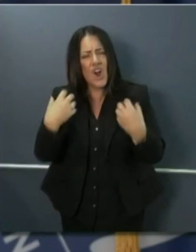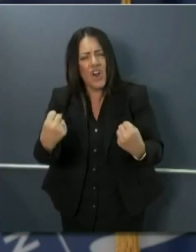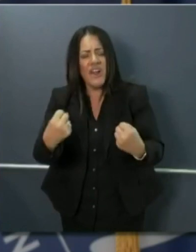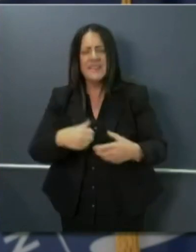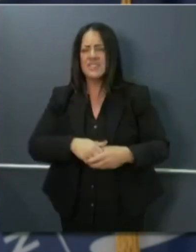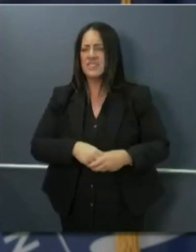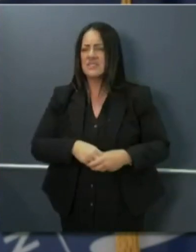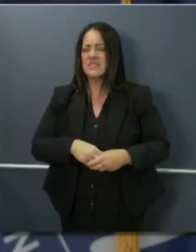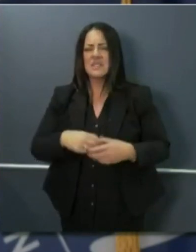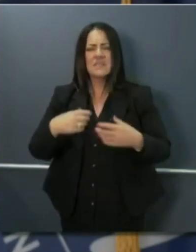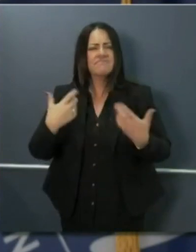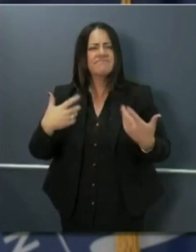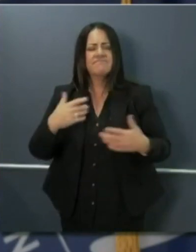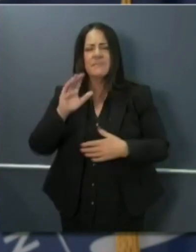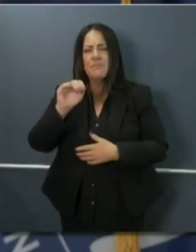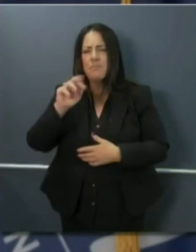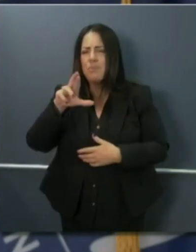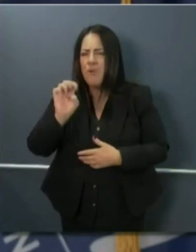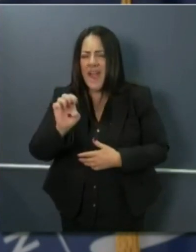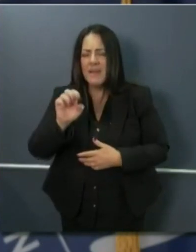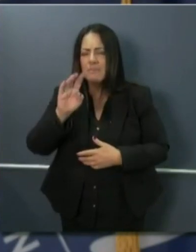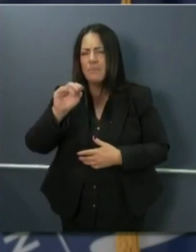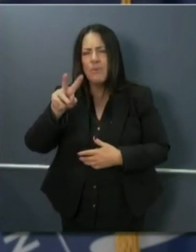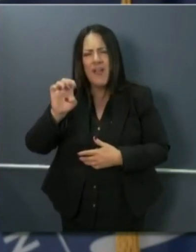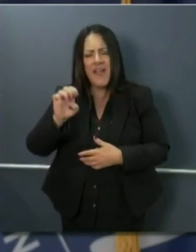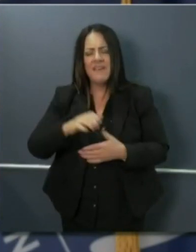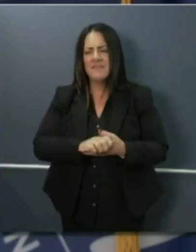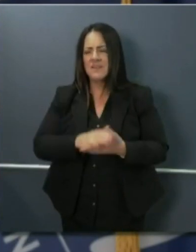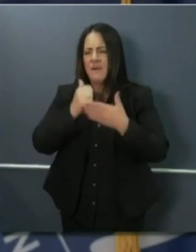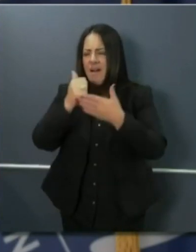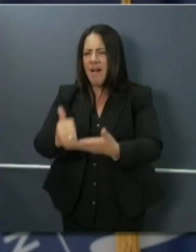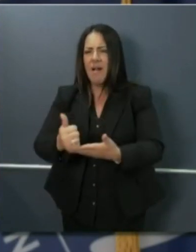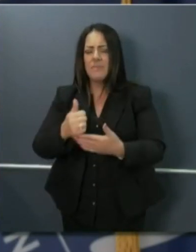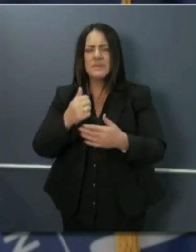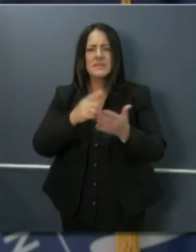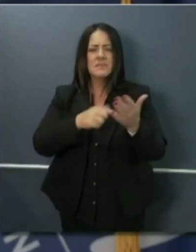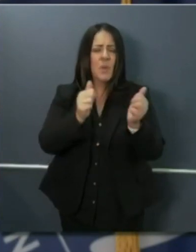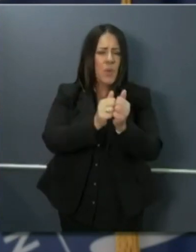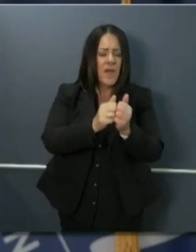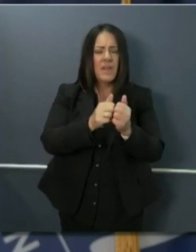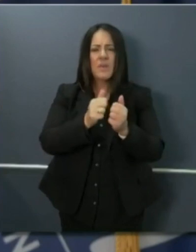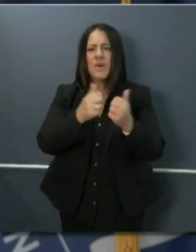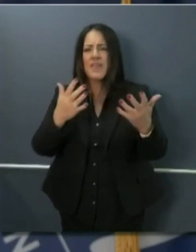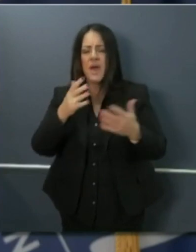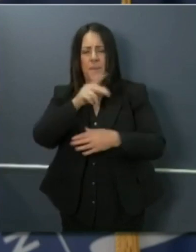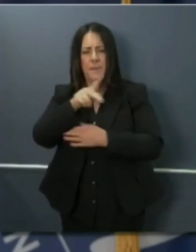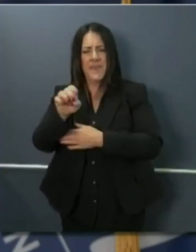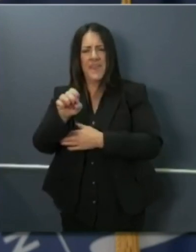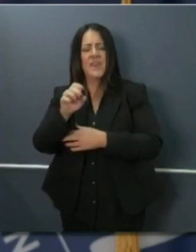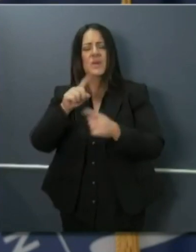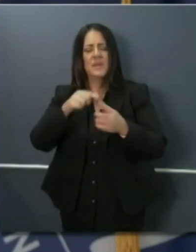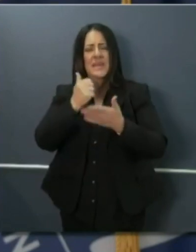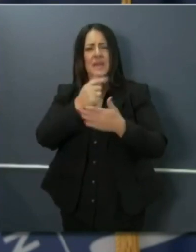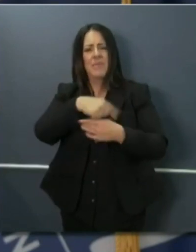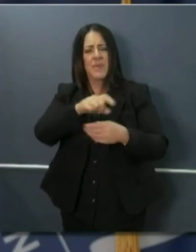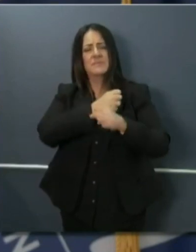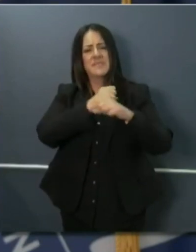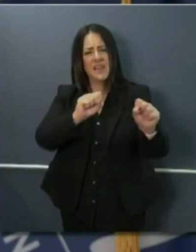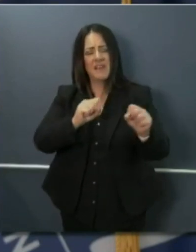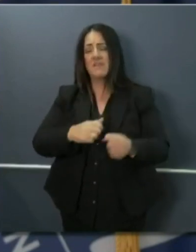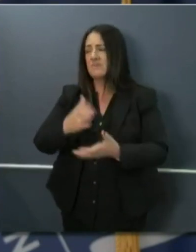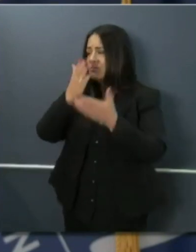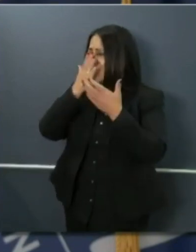treat patients even though they worry about the personal protection equipment that they need to keep them safe. I am very grateful to